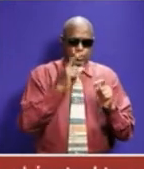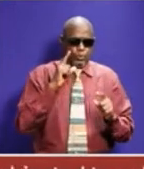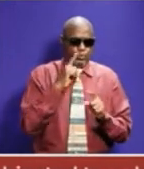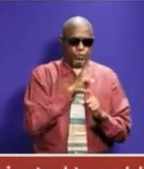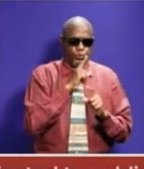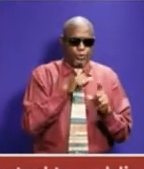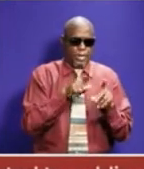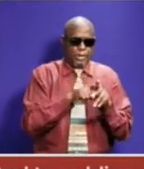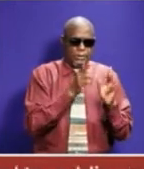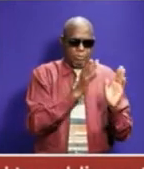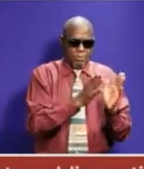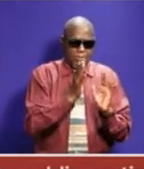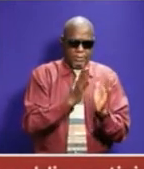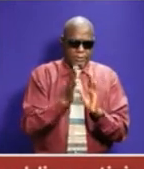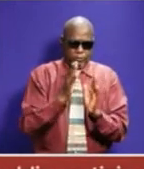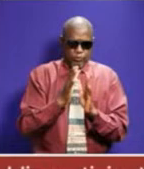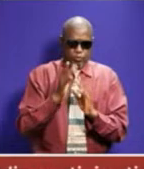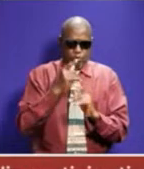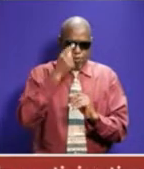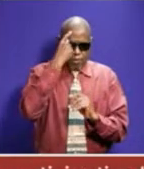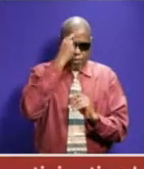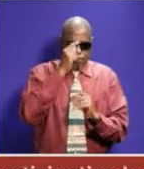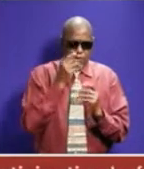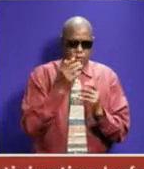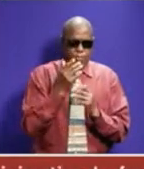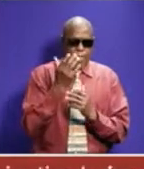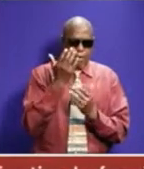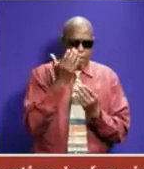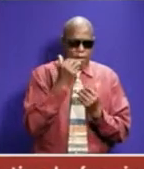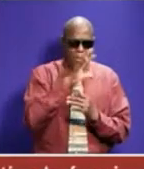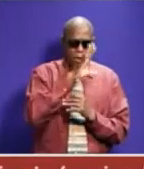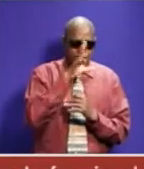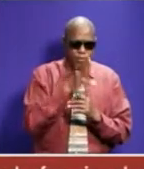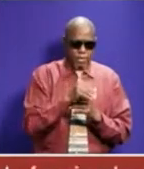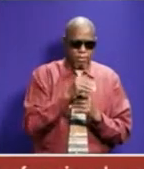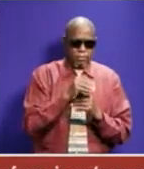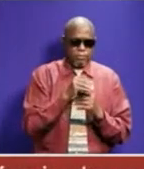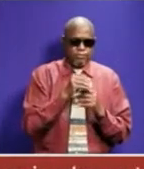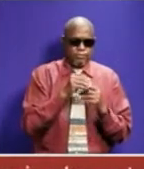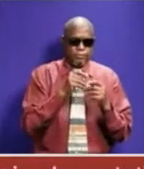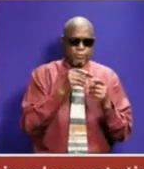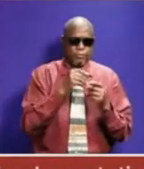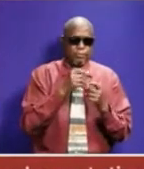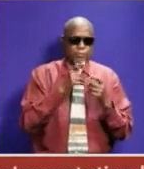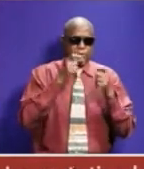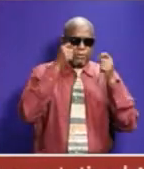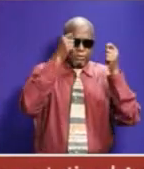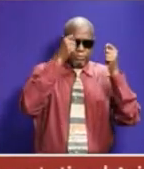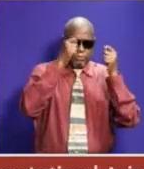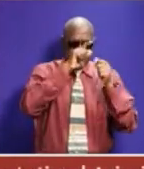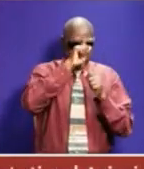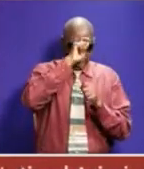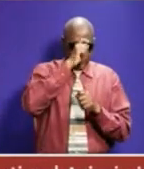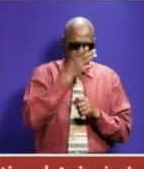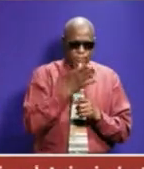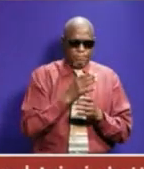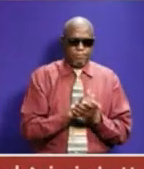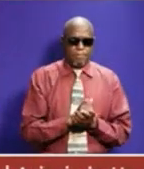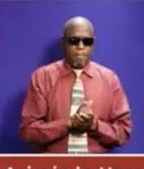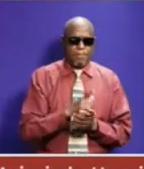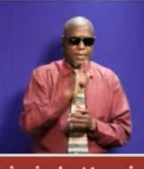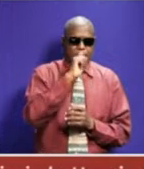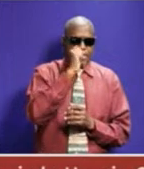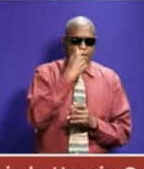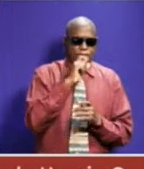preparation for the coming African Cup Championship in Egypt. Now Kenya